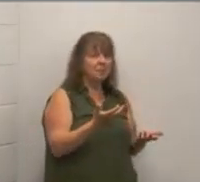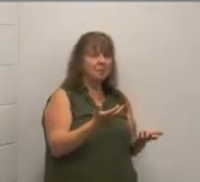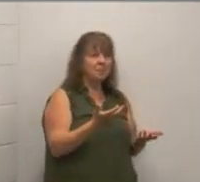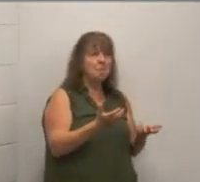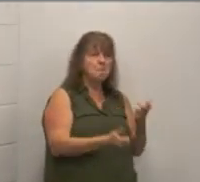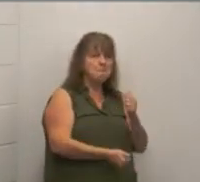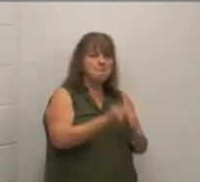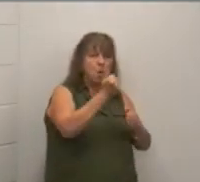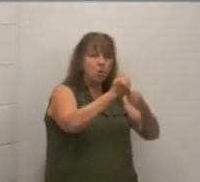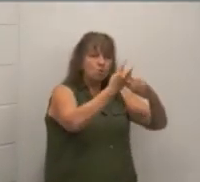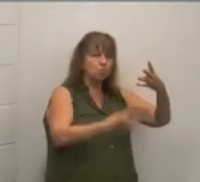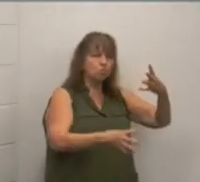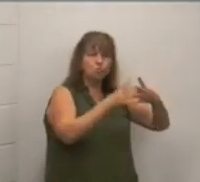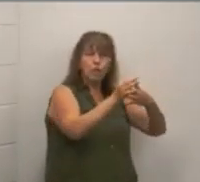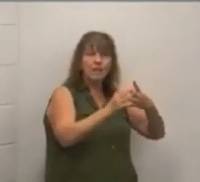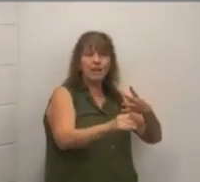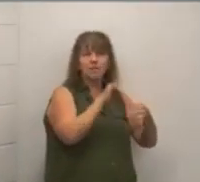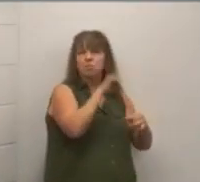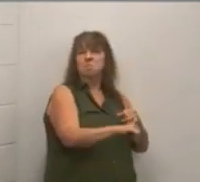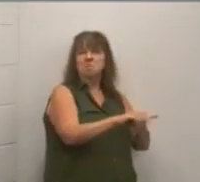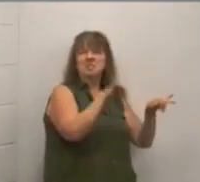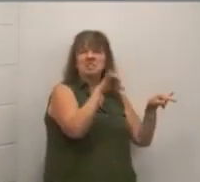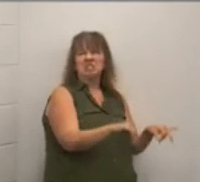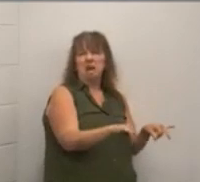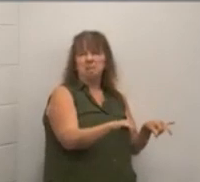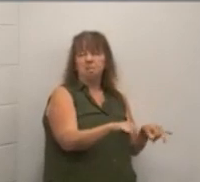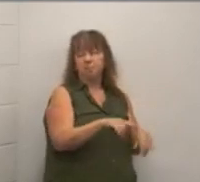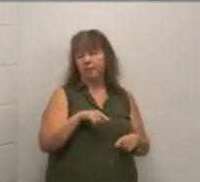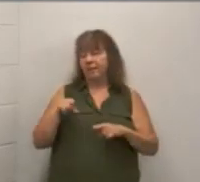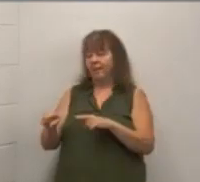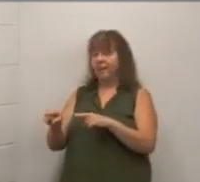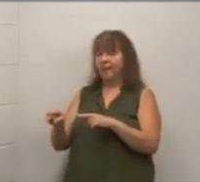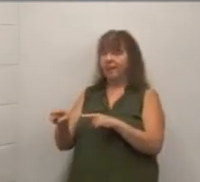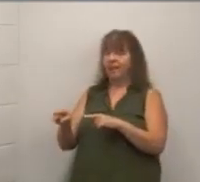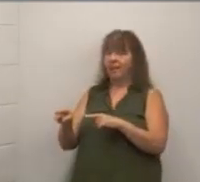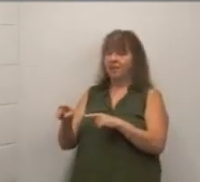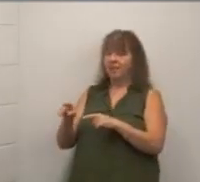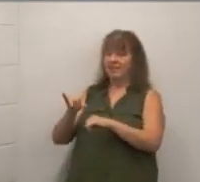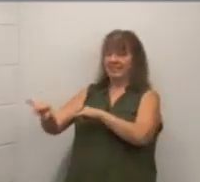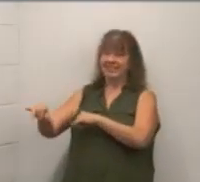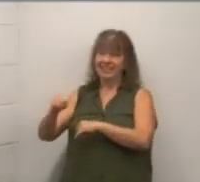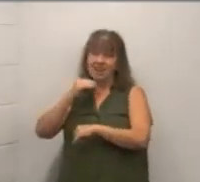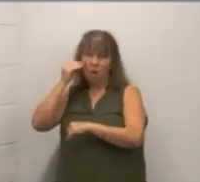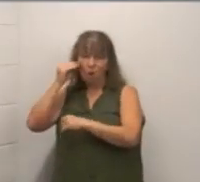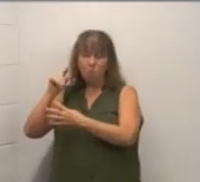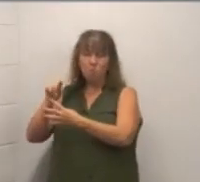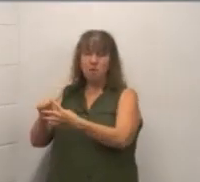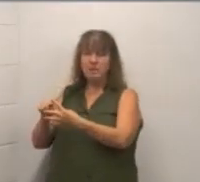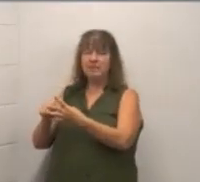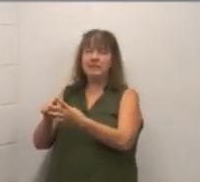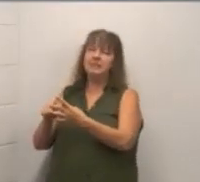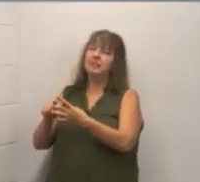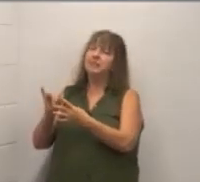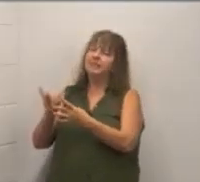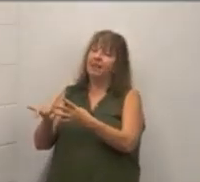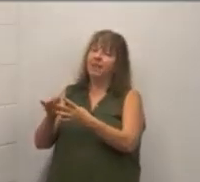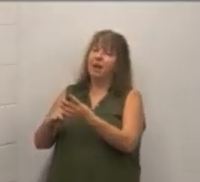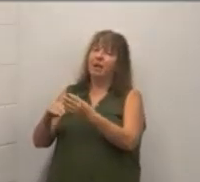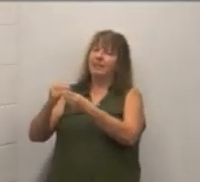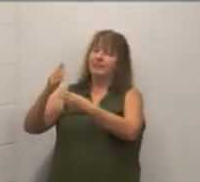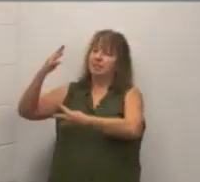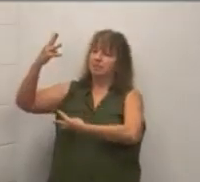that are impacted here. If it's a remote environment, those elective options will more than likely be